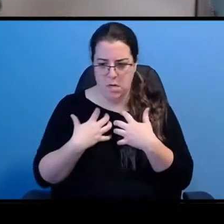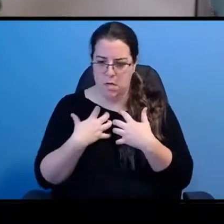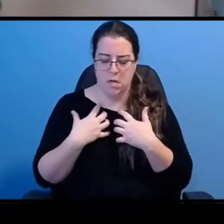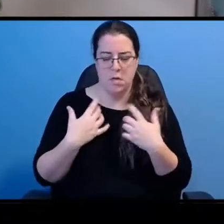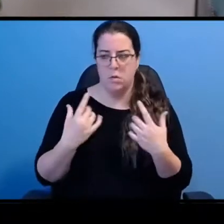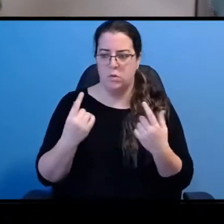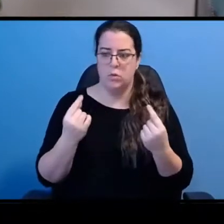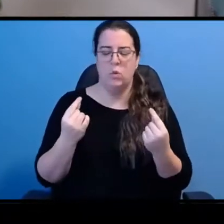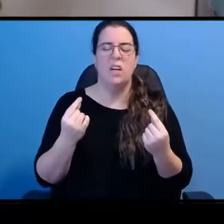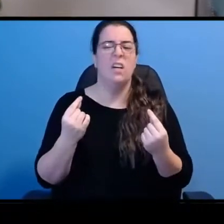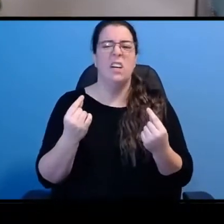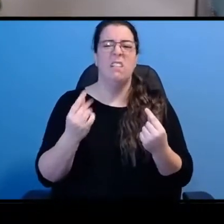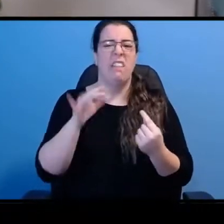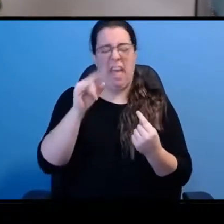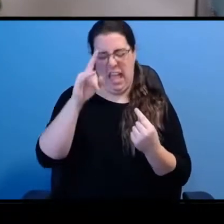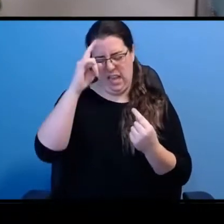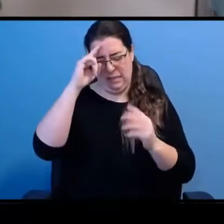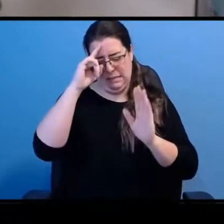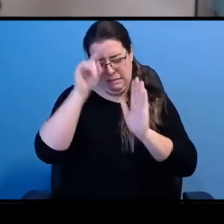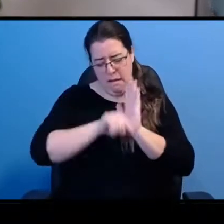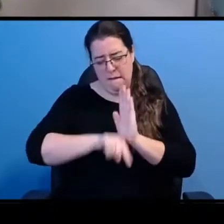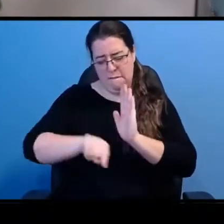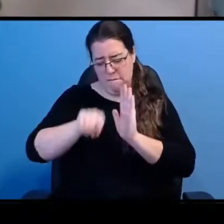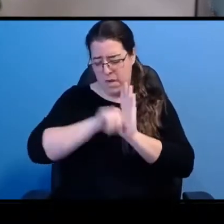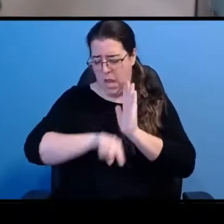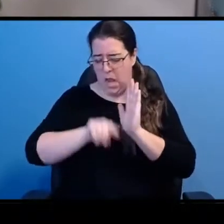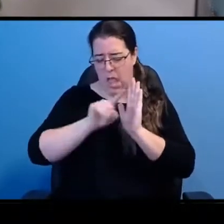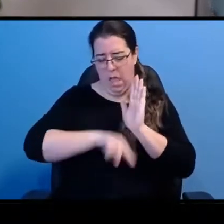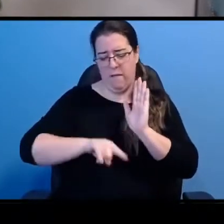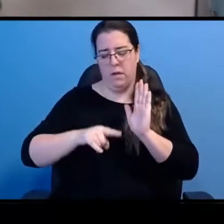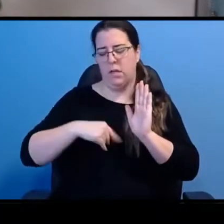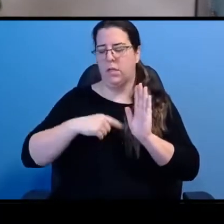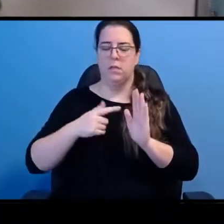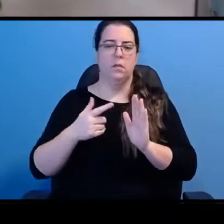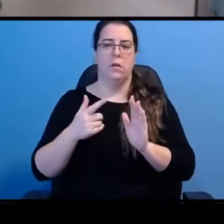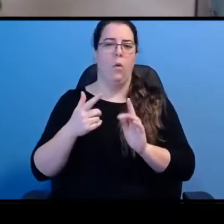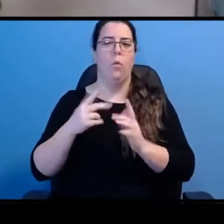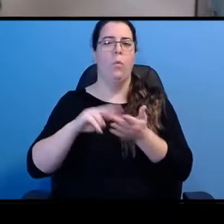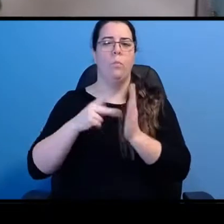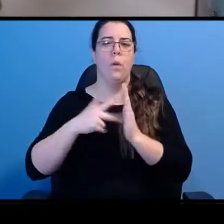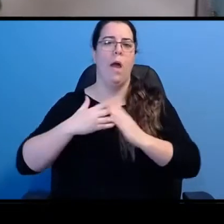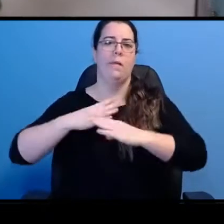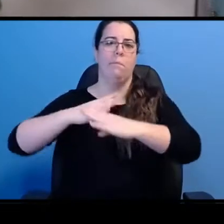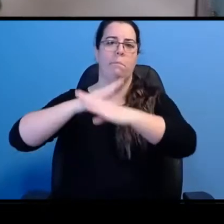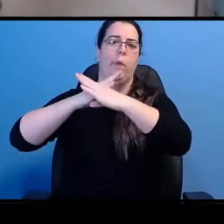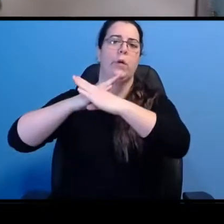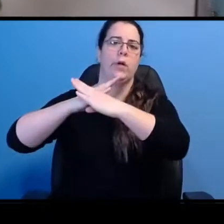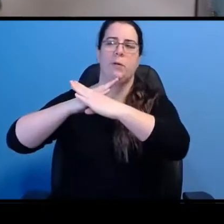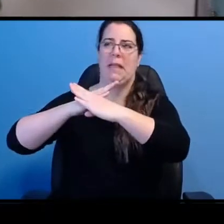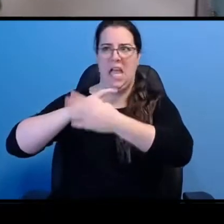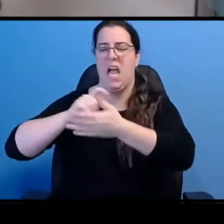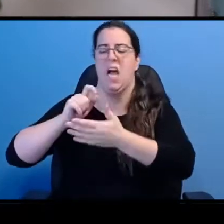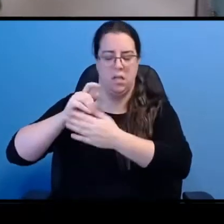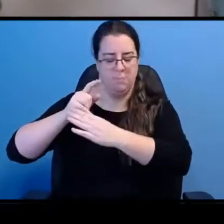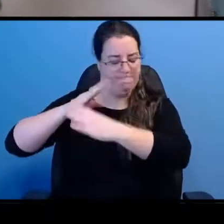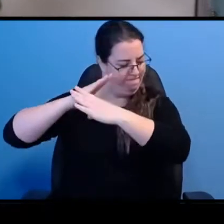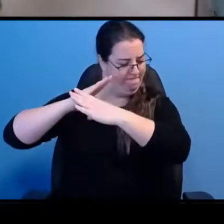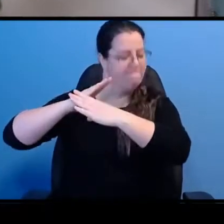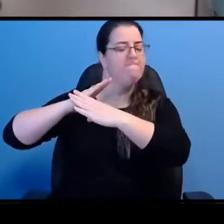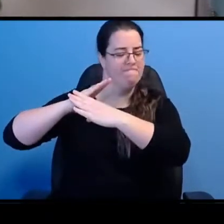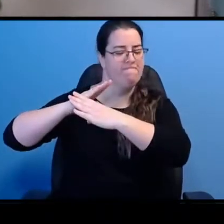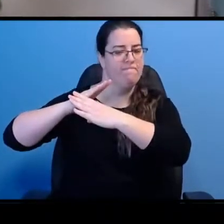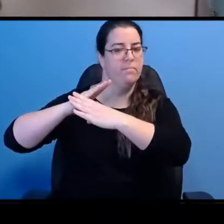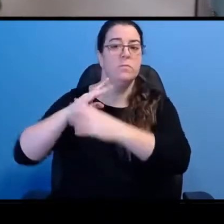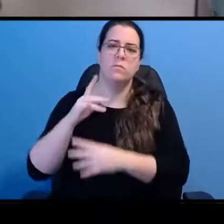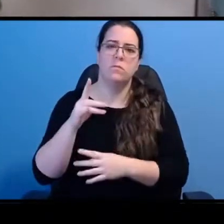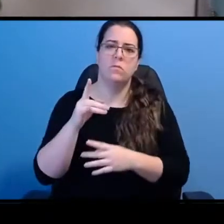those negative thinking traps, and that can deter me from wanting to write a grant at all. So I think it's important to acknowledge those